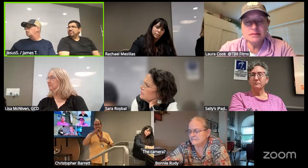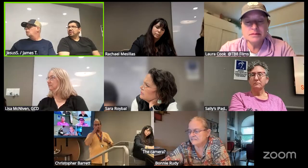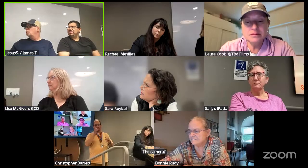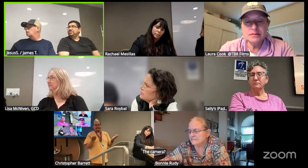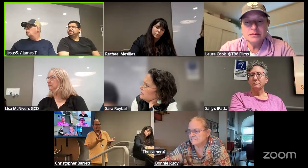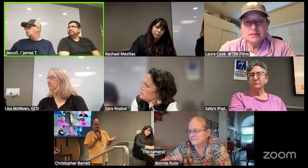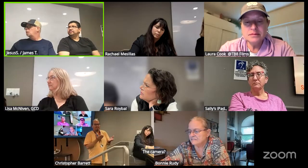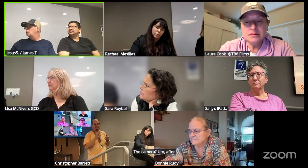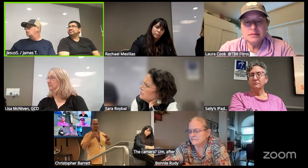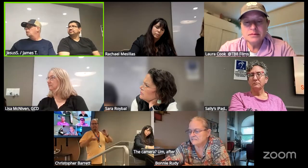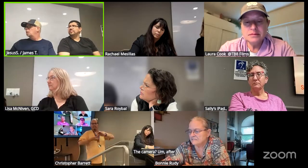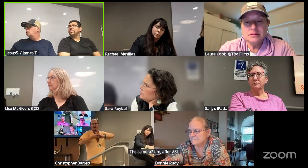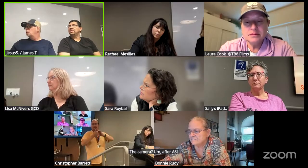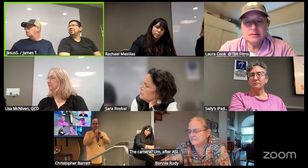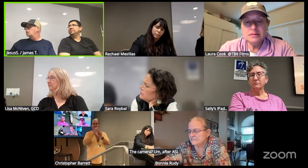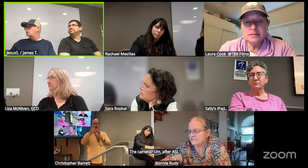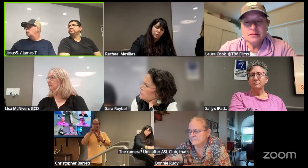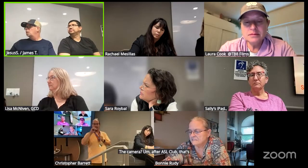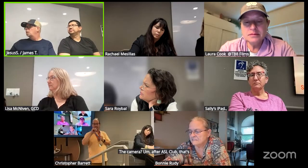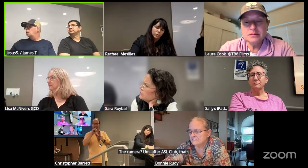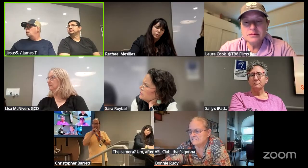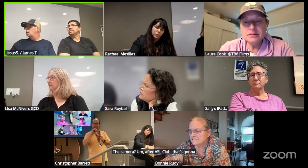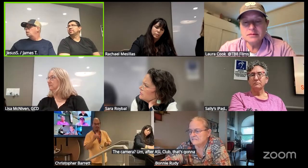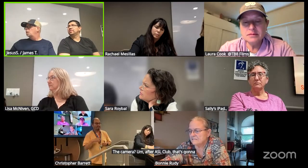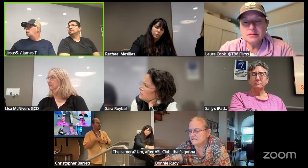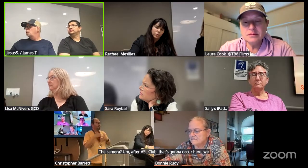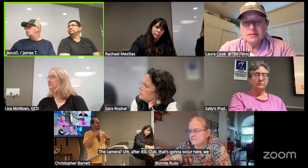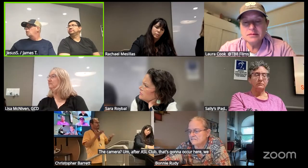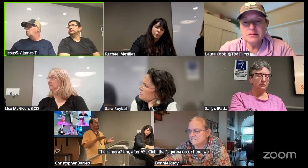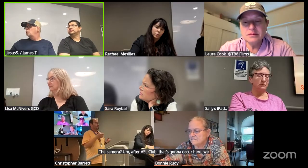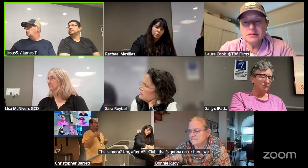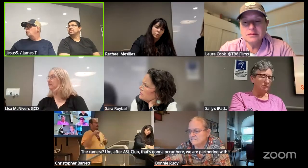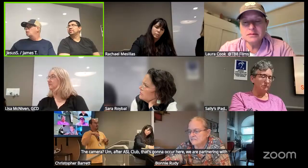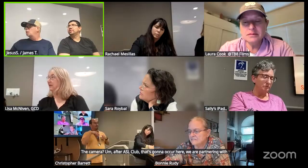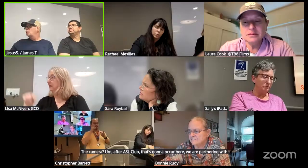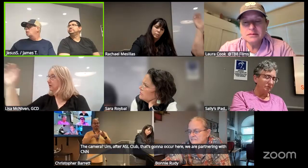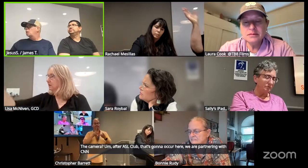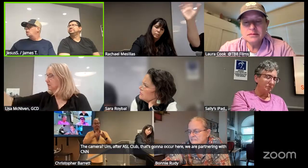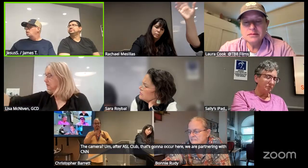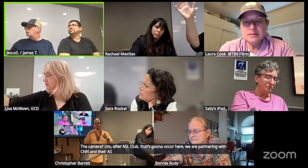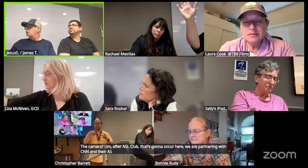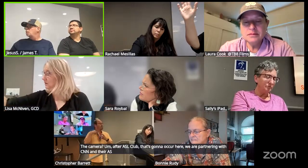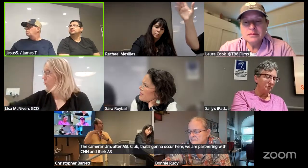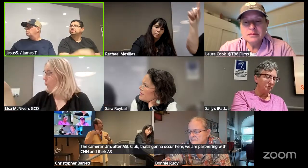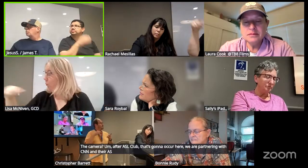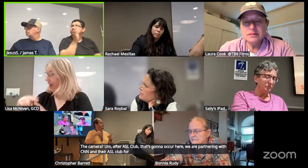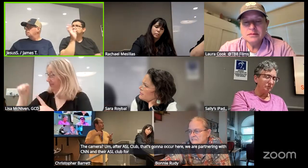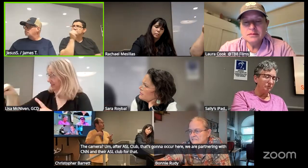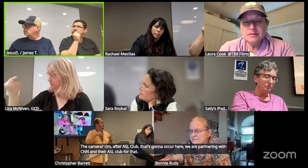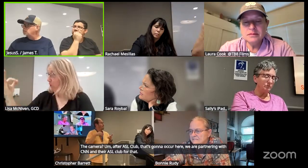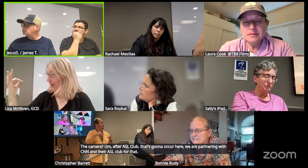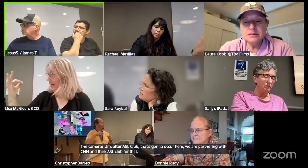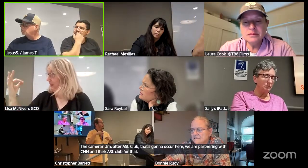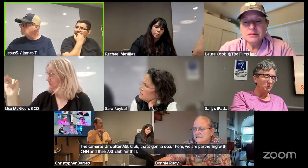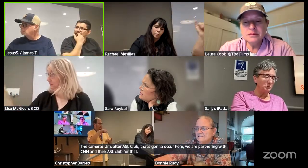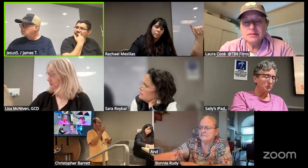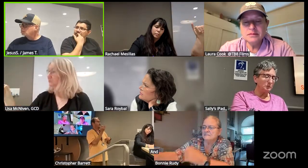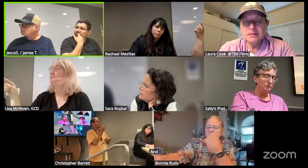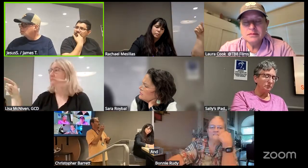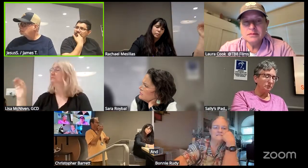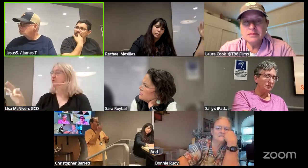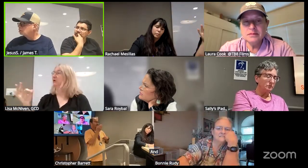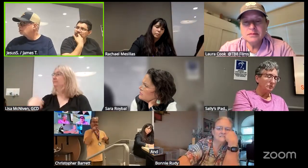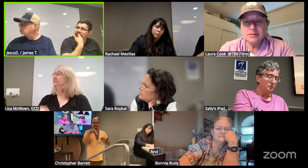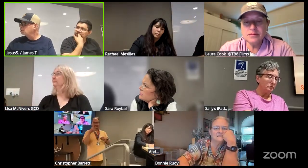After ASL Club, that's going to occur here. We are partnering with CNM and their ASL Club for that. And is that